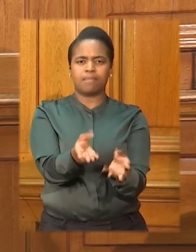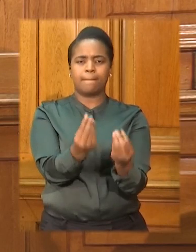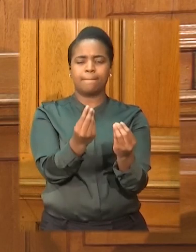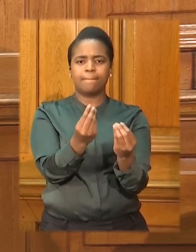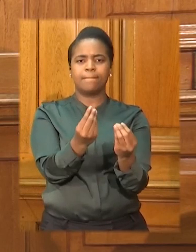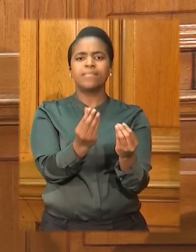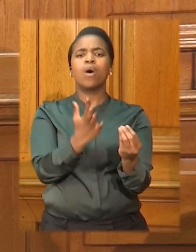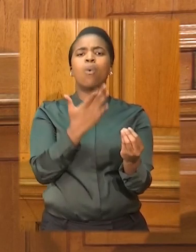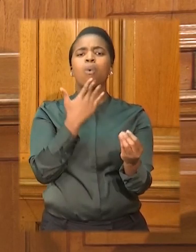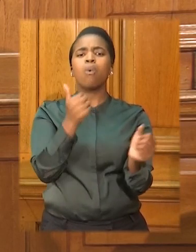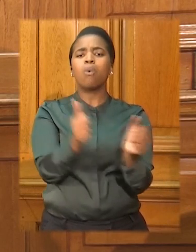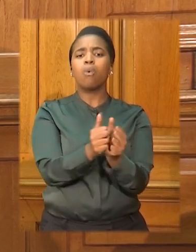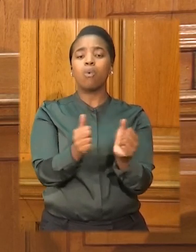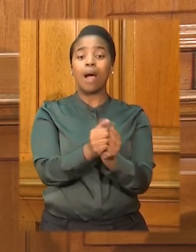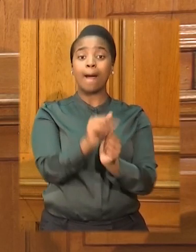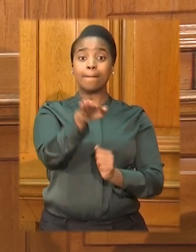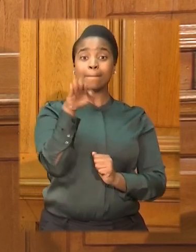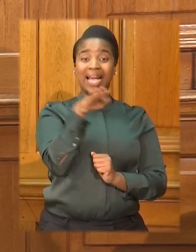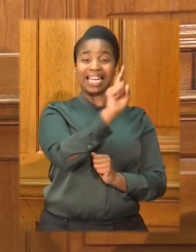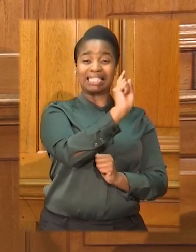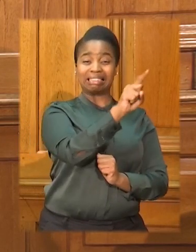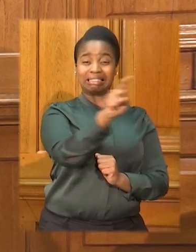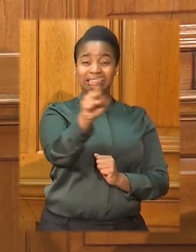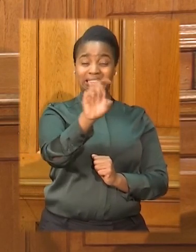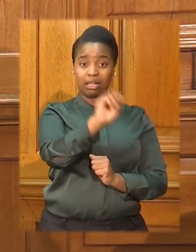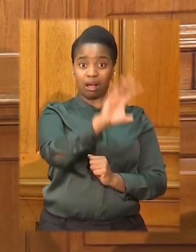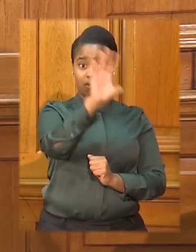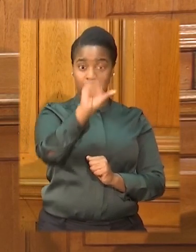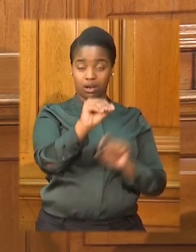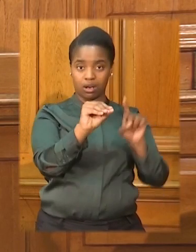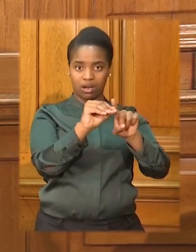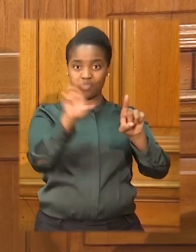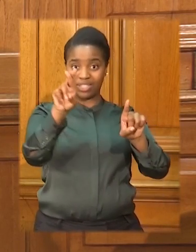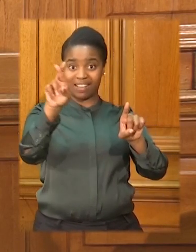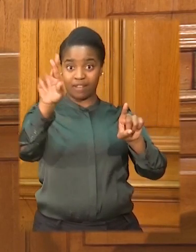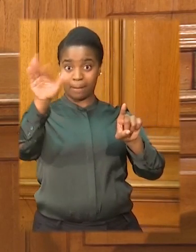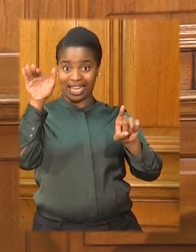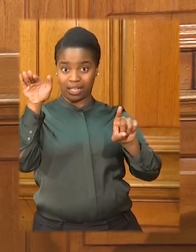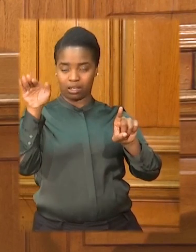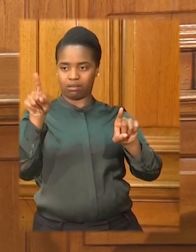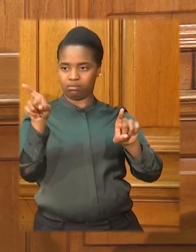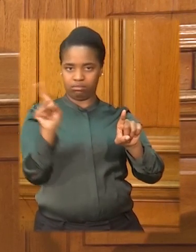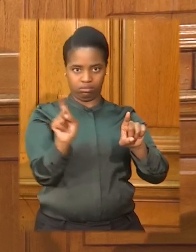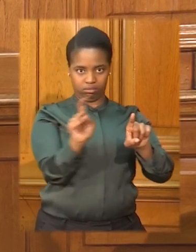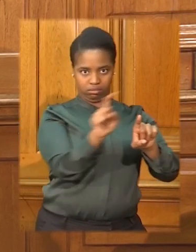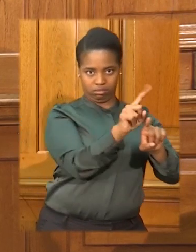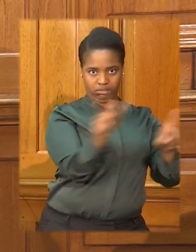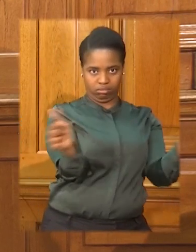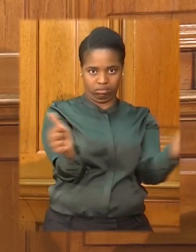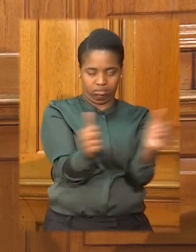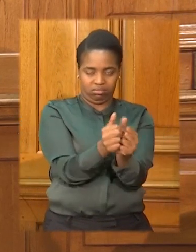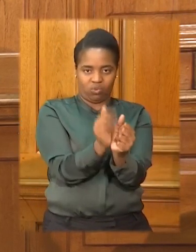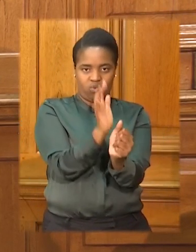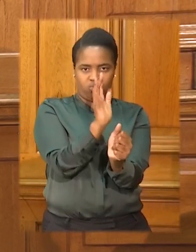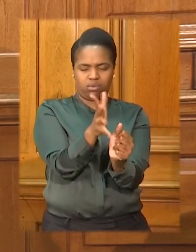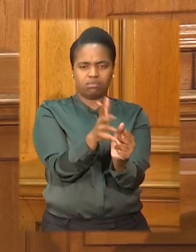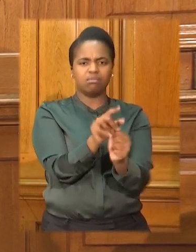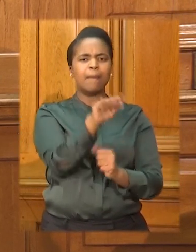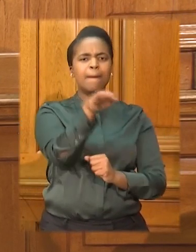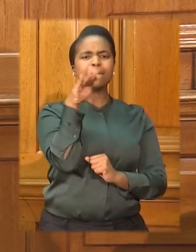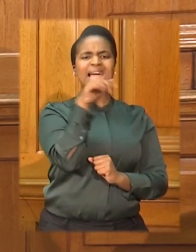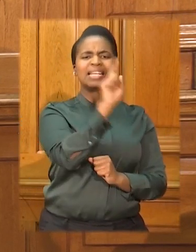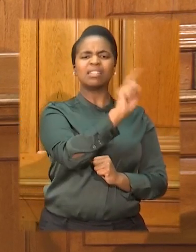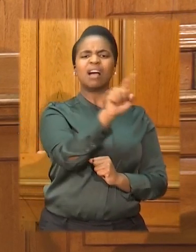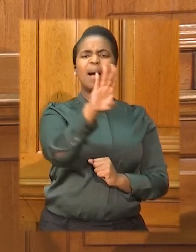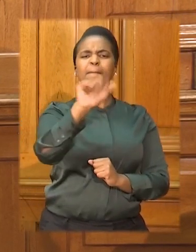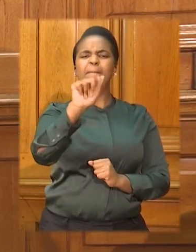in our country, the National Treasury, and the South African Reserve Bank. This will assist